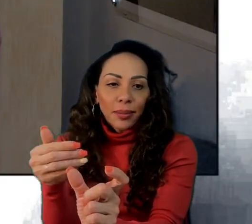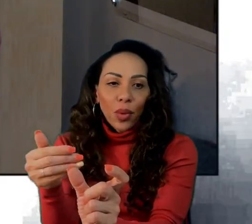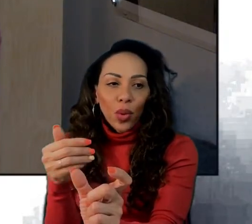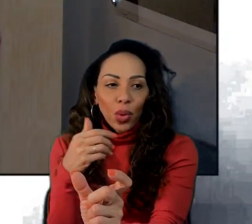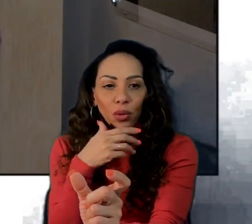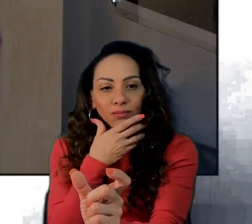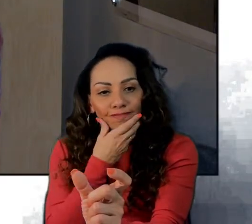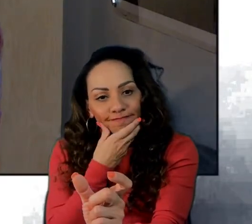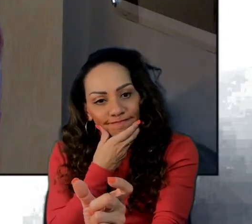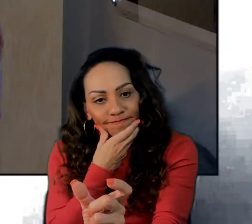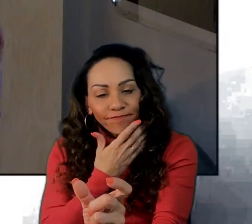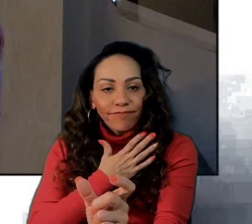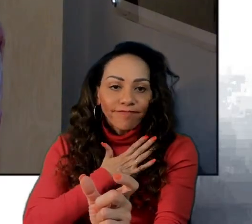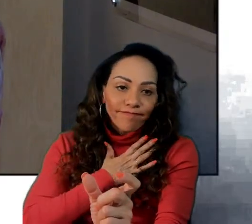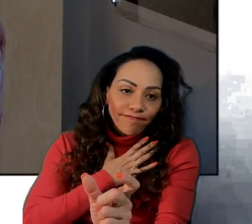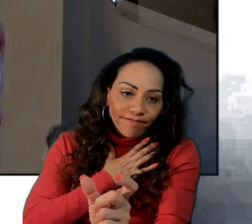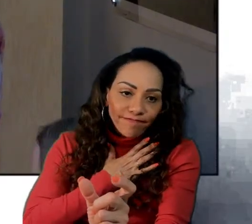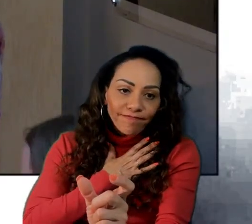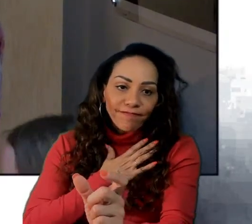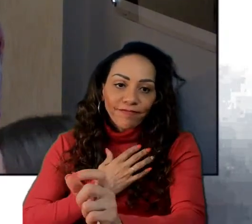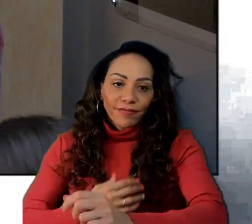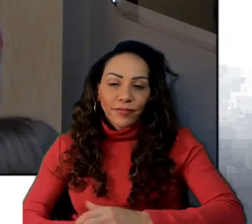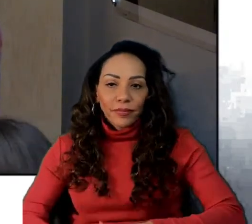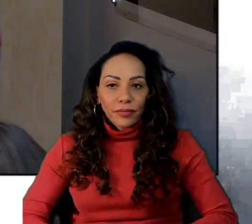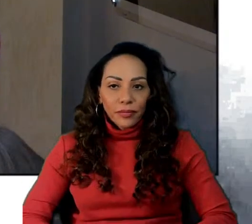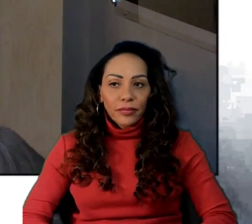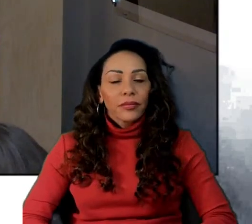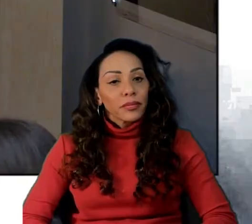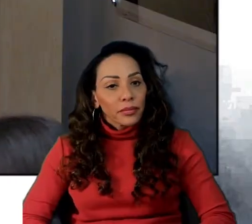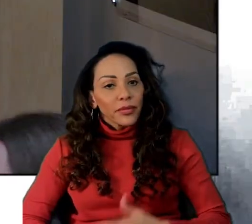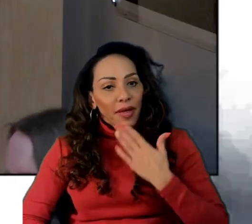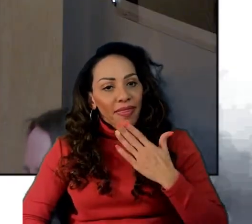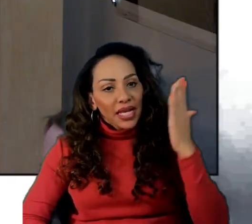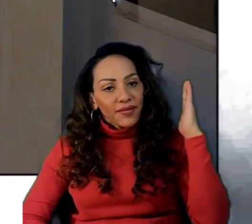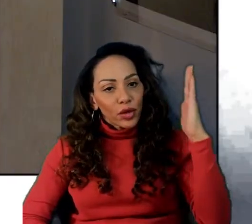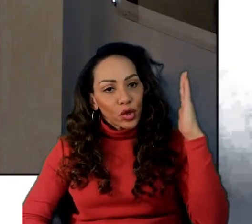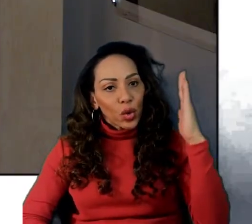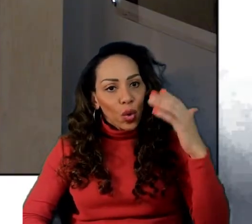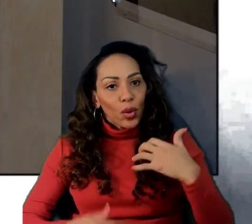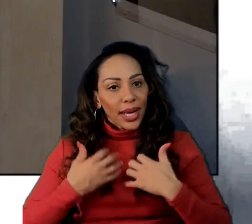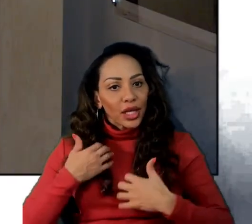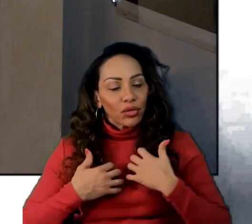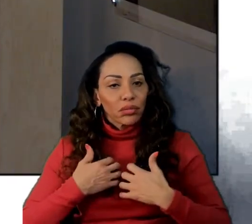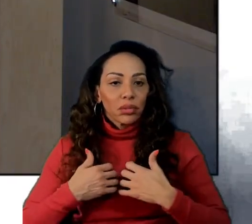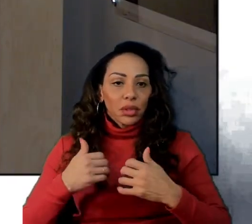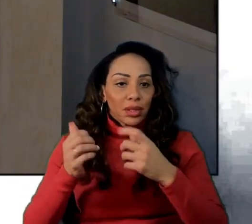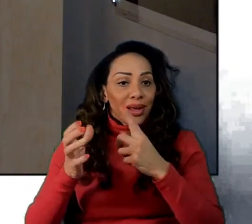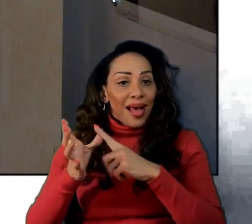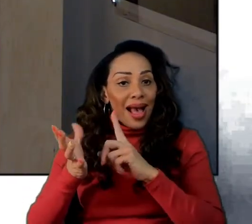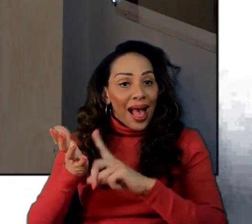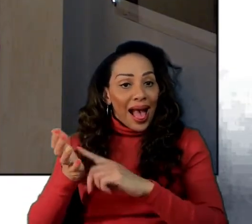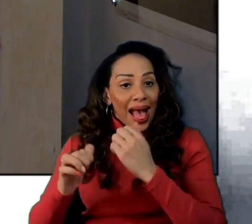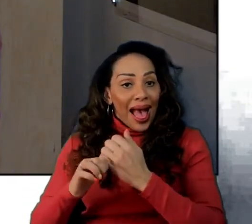Ooh, thanks for the talk. It's very good, very interesting. I just wondered, how are the algae today?